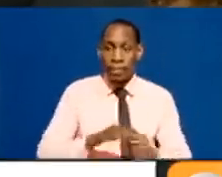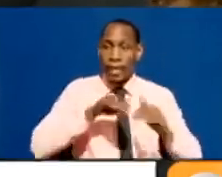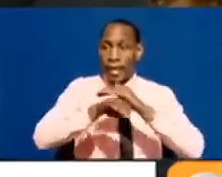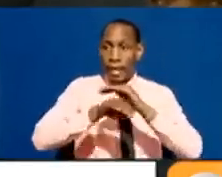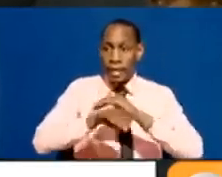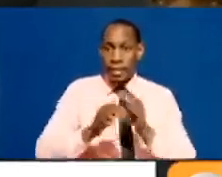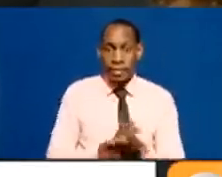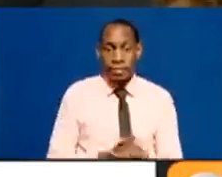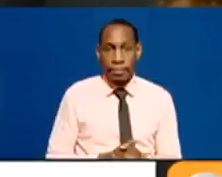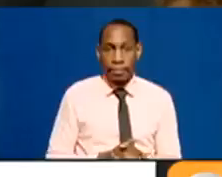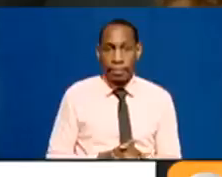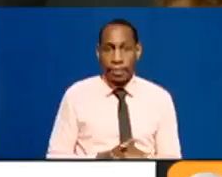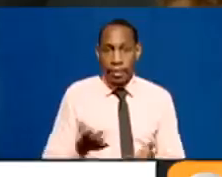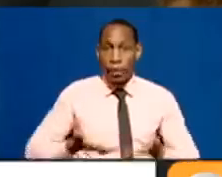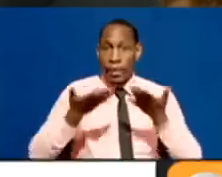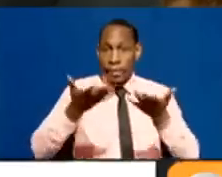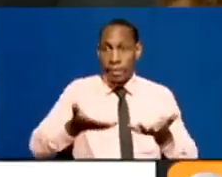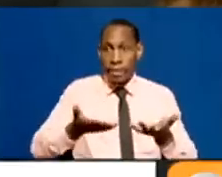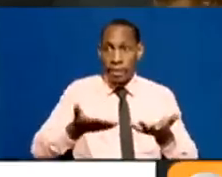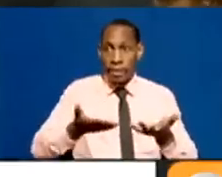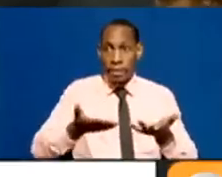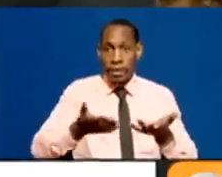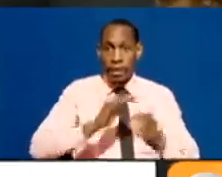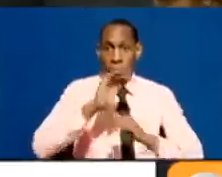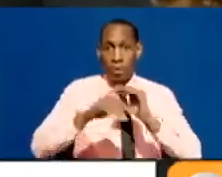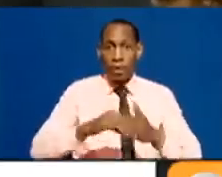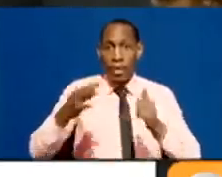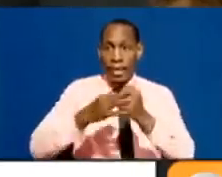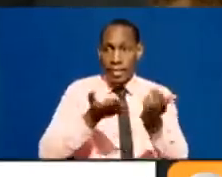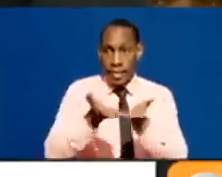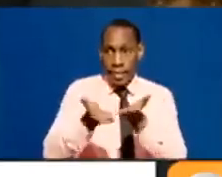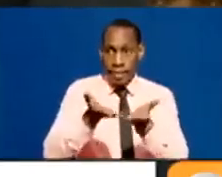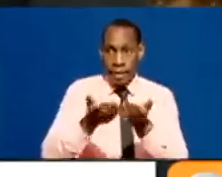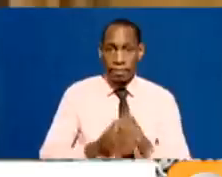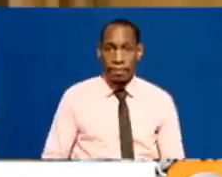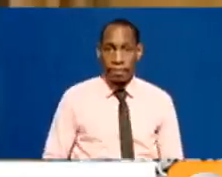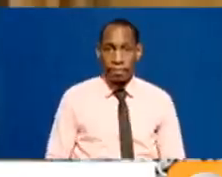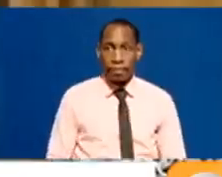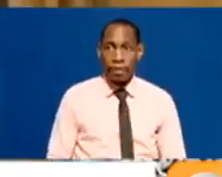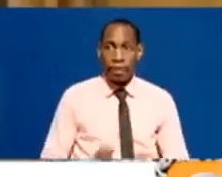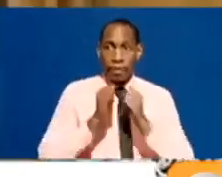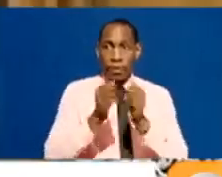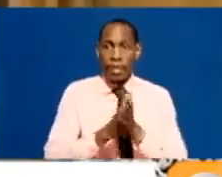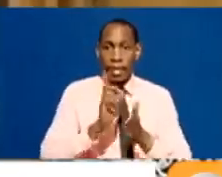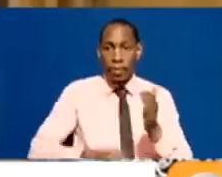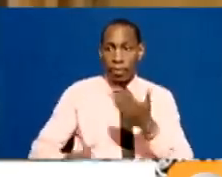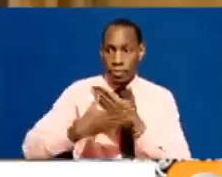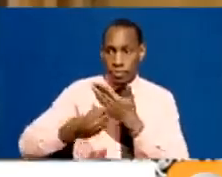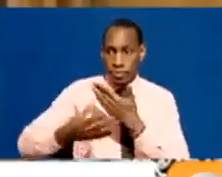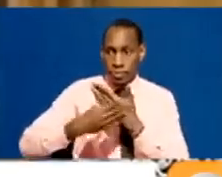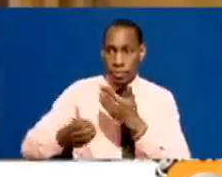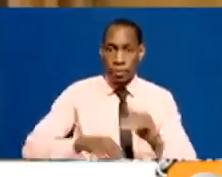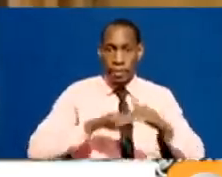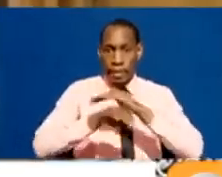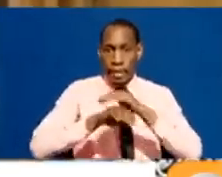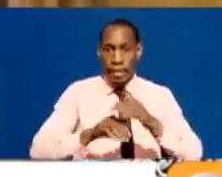access, forensic access, be provided to all 8 servers together with copies of